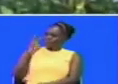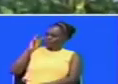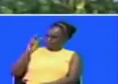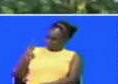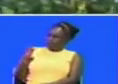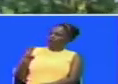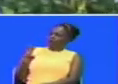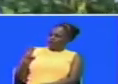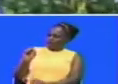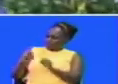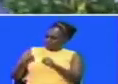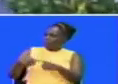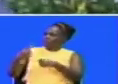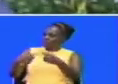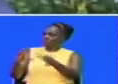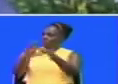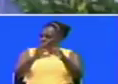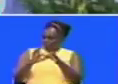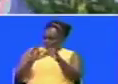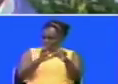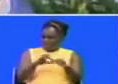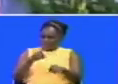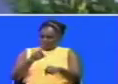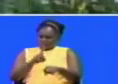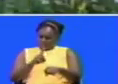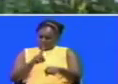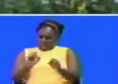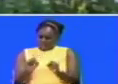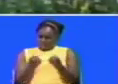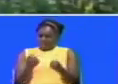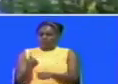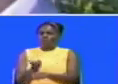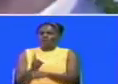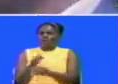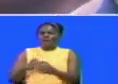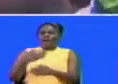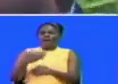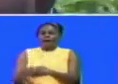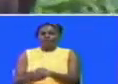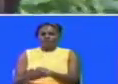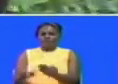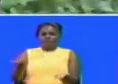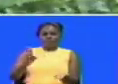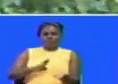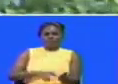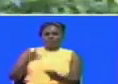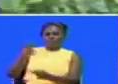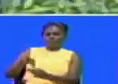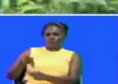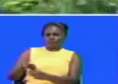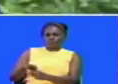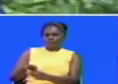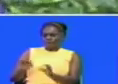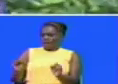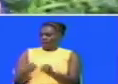if it can really hold together. When and this will actually come immediately after the registration of voters. How